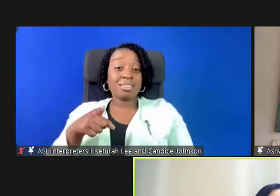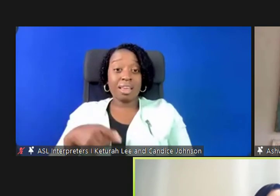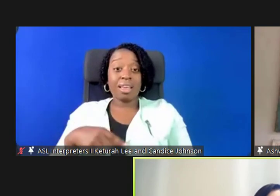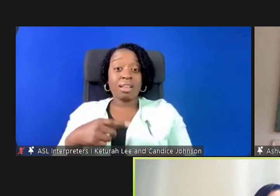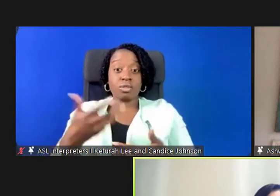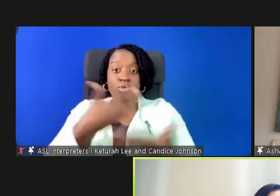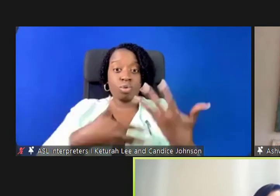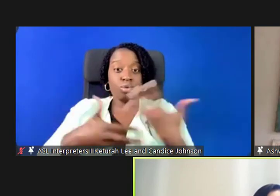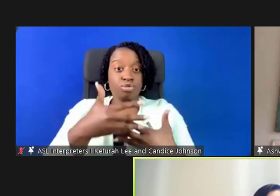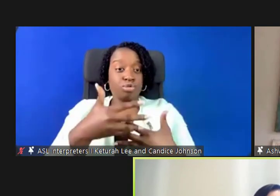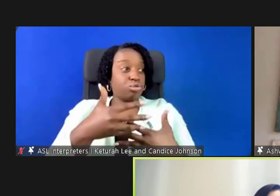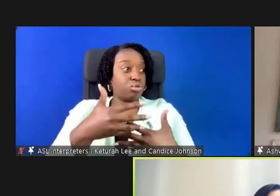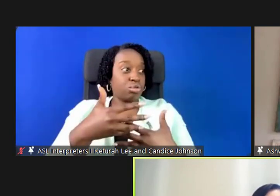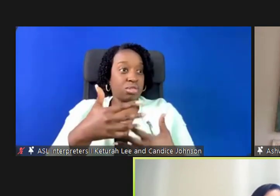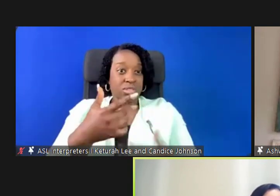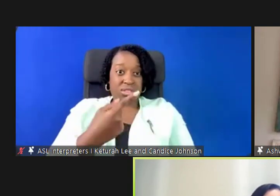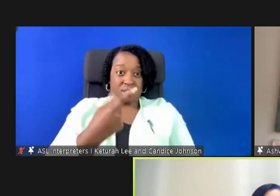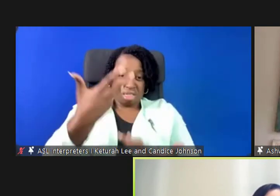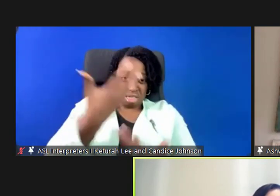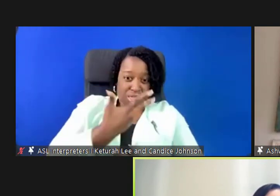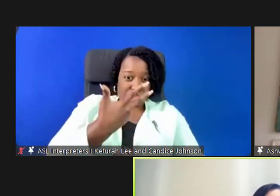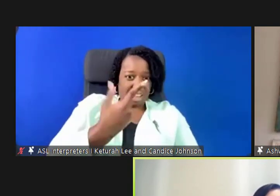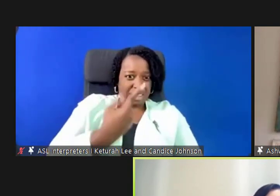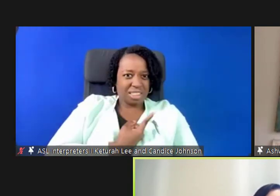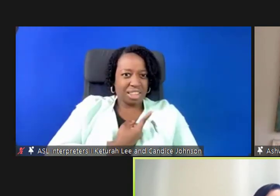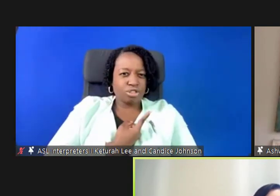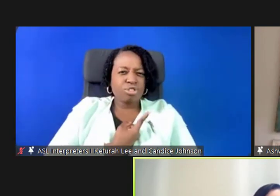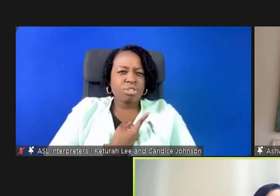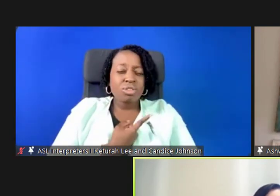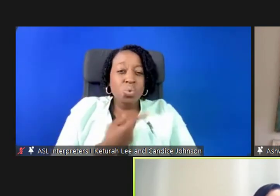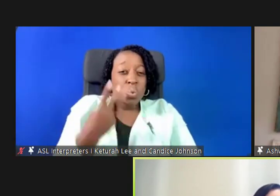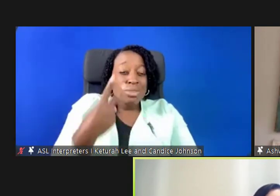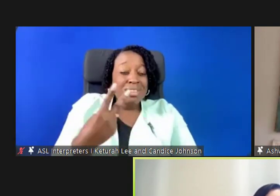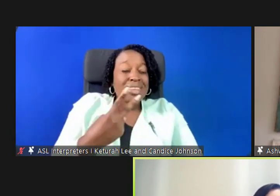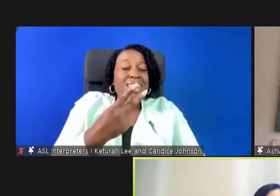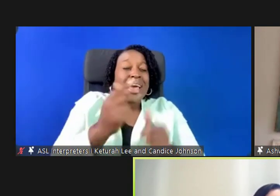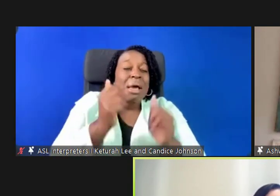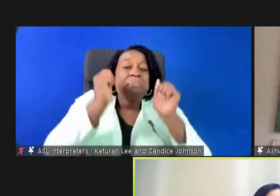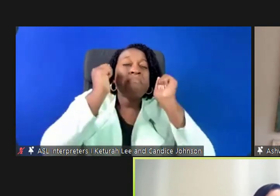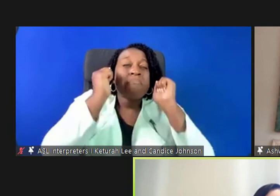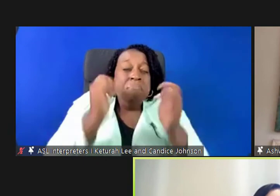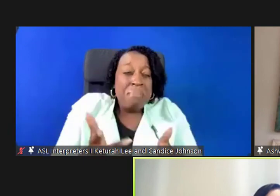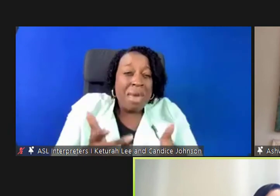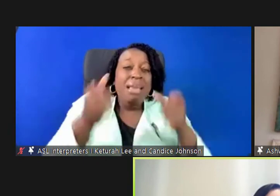across all age groups. And in some respects,